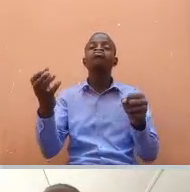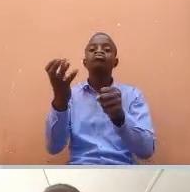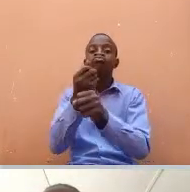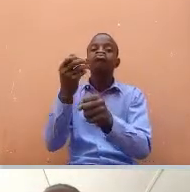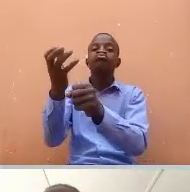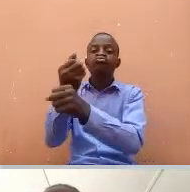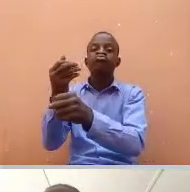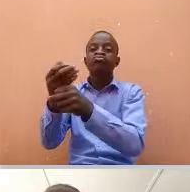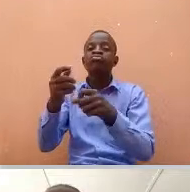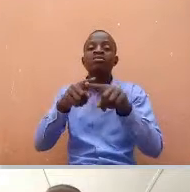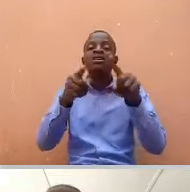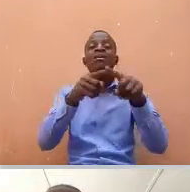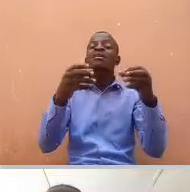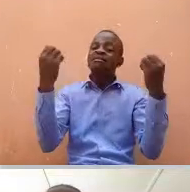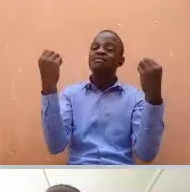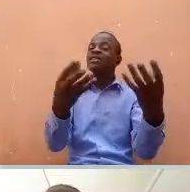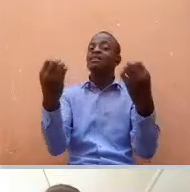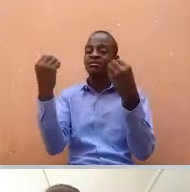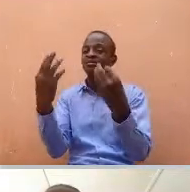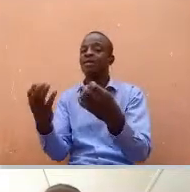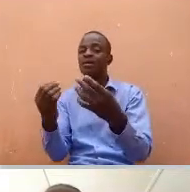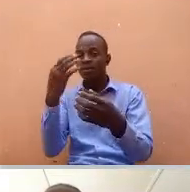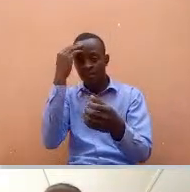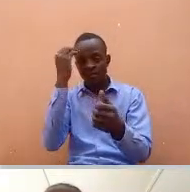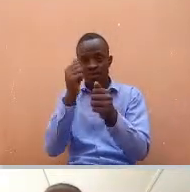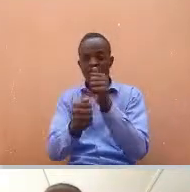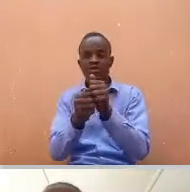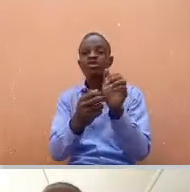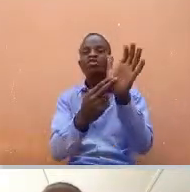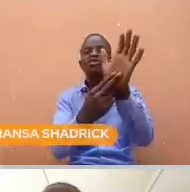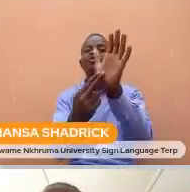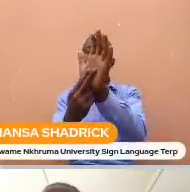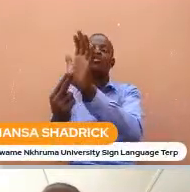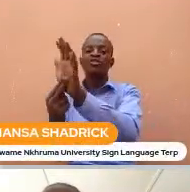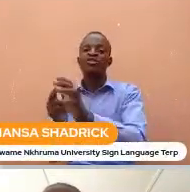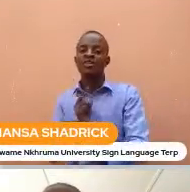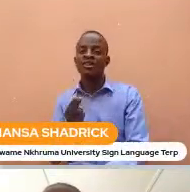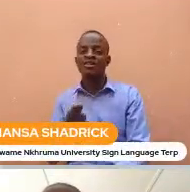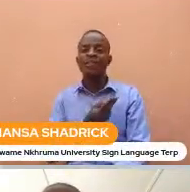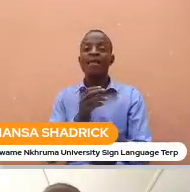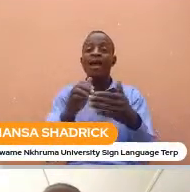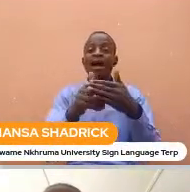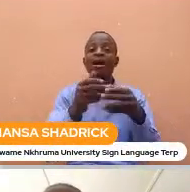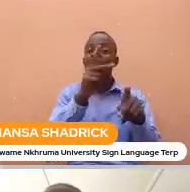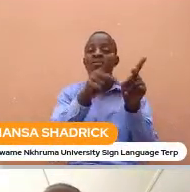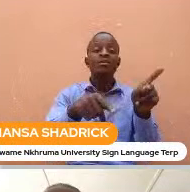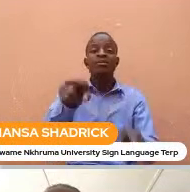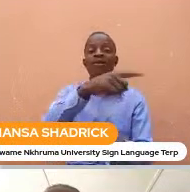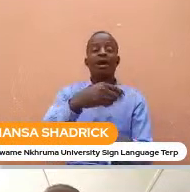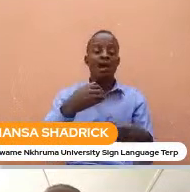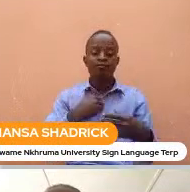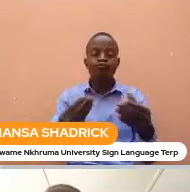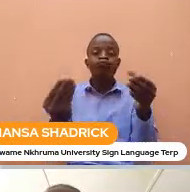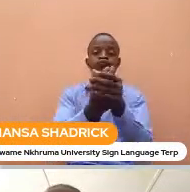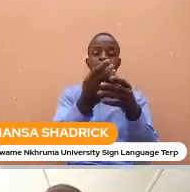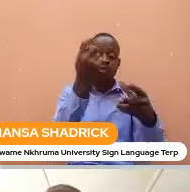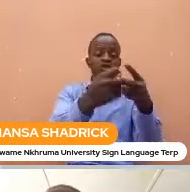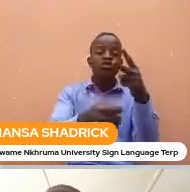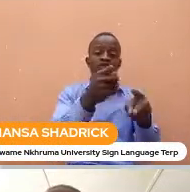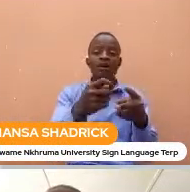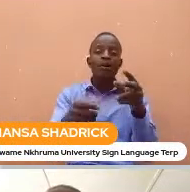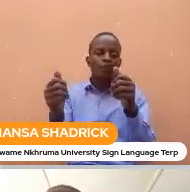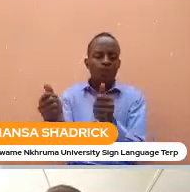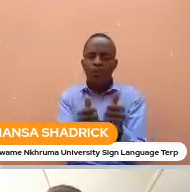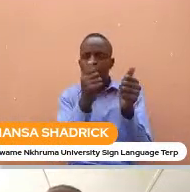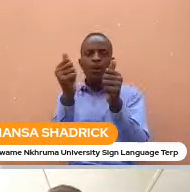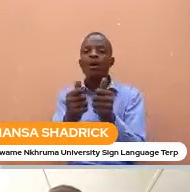them. So that just speaks to us as to how many people are engaging in sexual activities. So let's keep preaching,